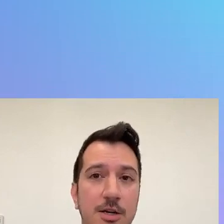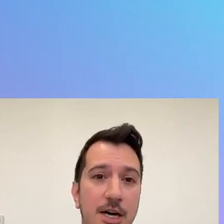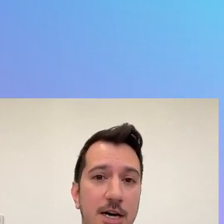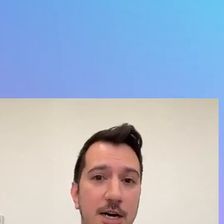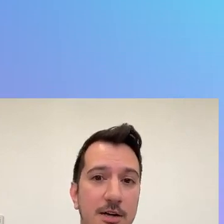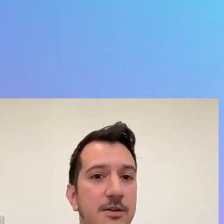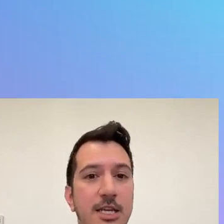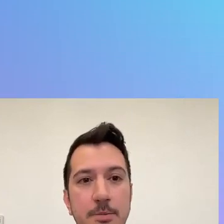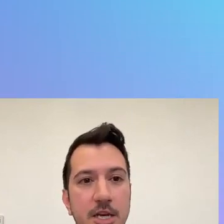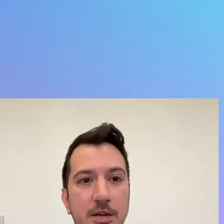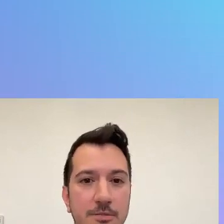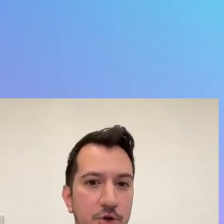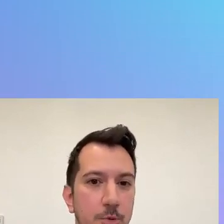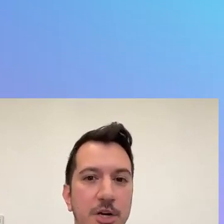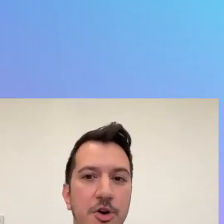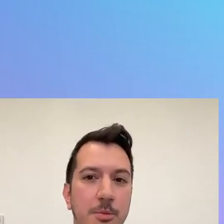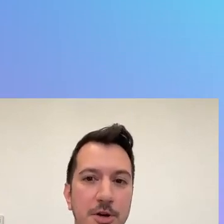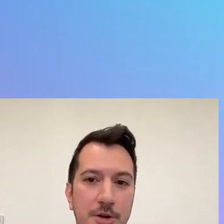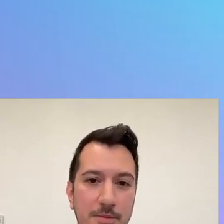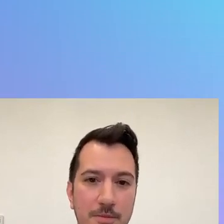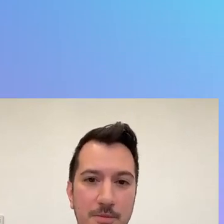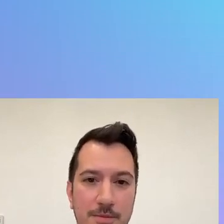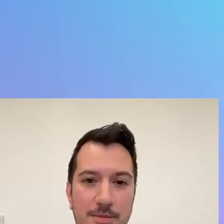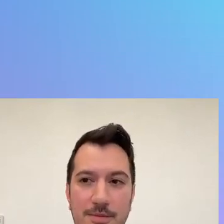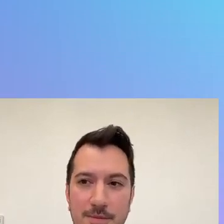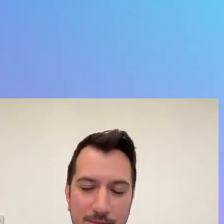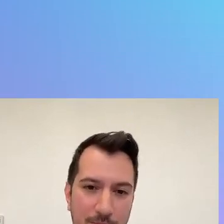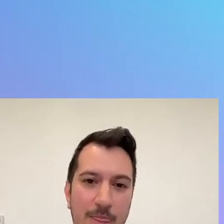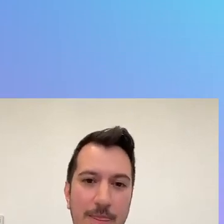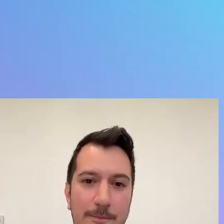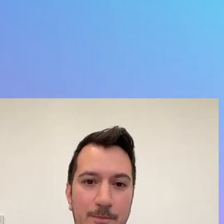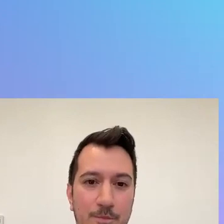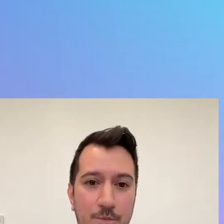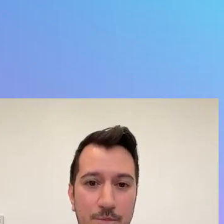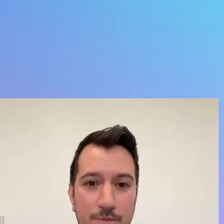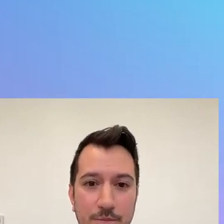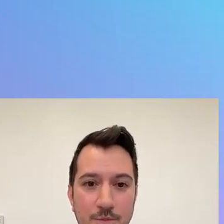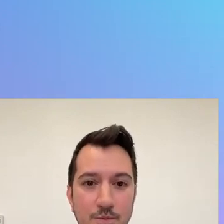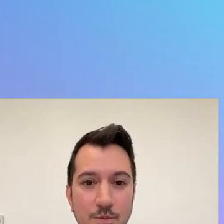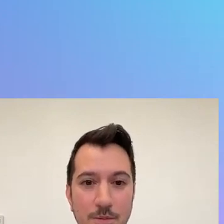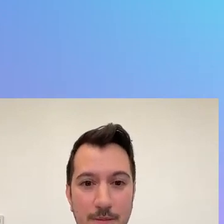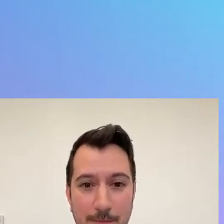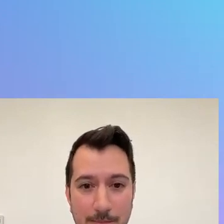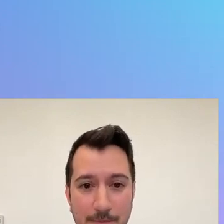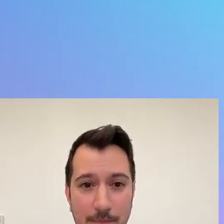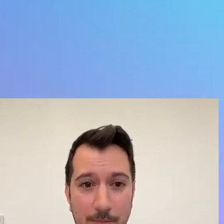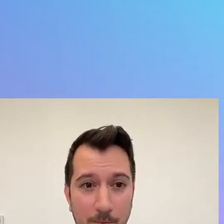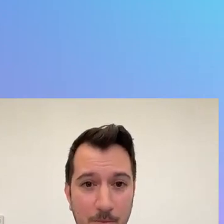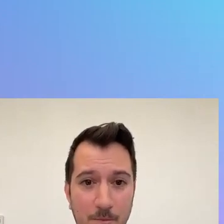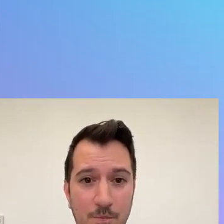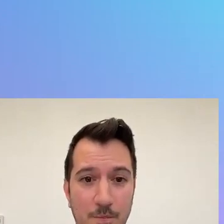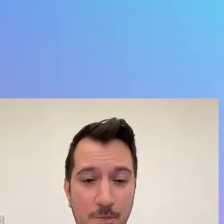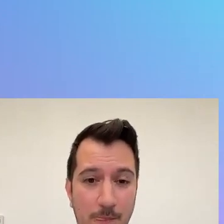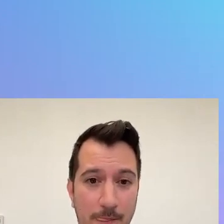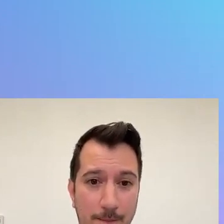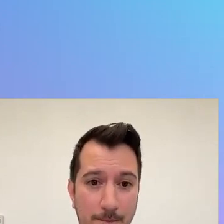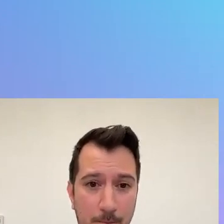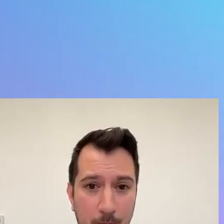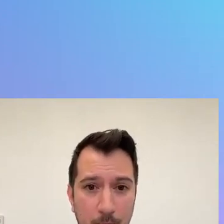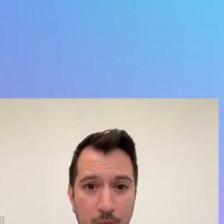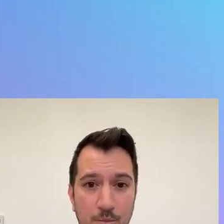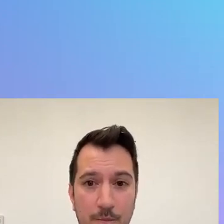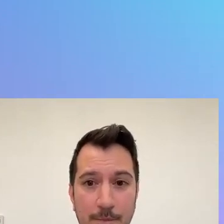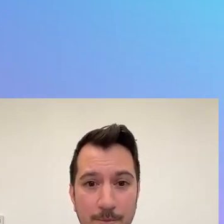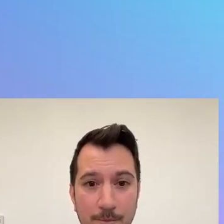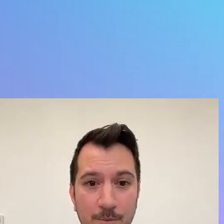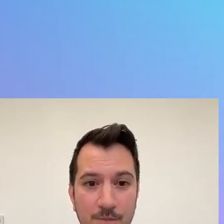are TBD, to be determined. All right, a popular question came through in several different people